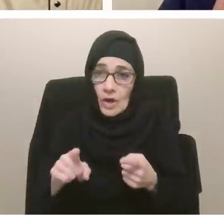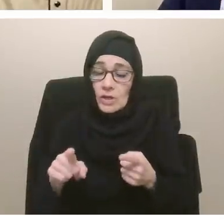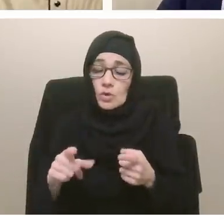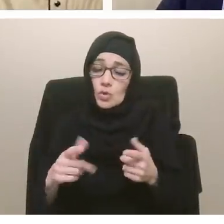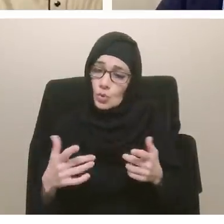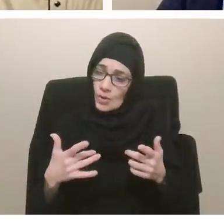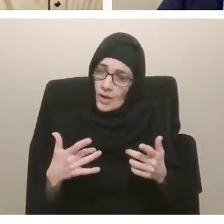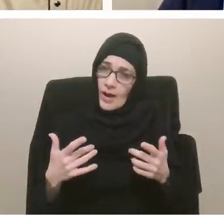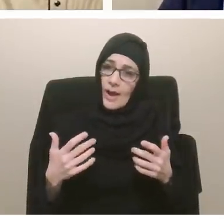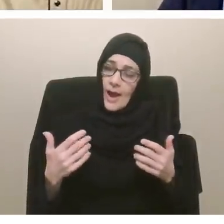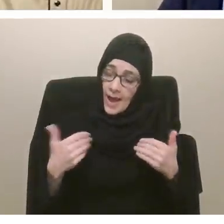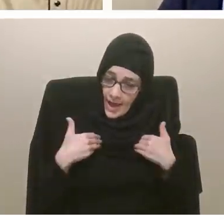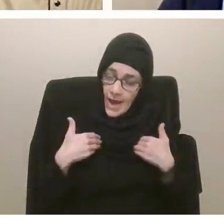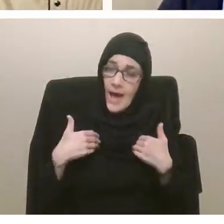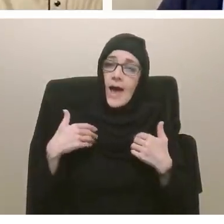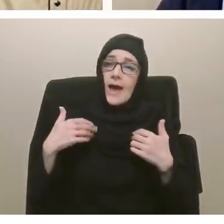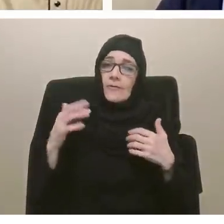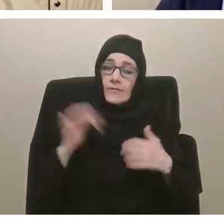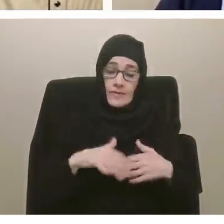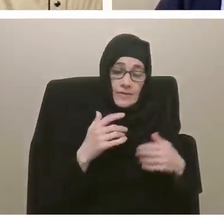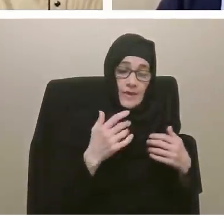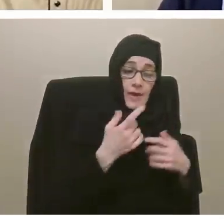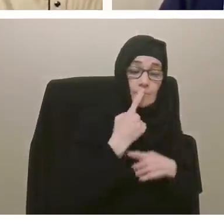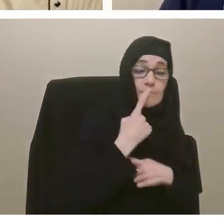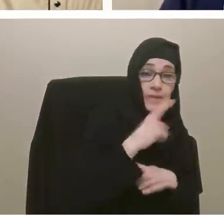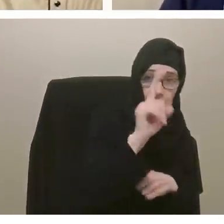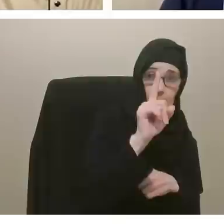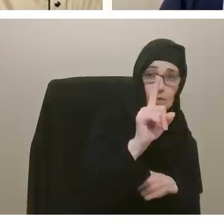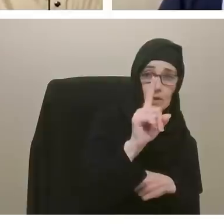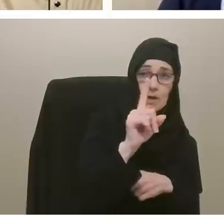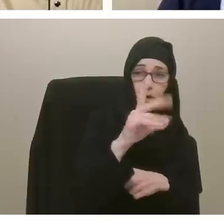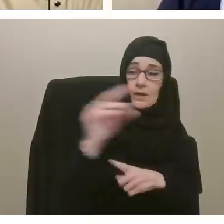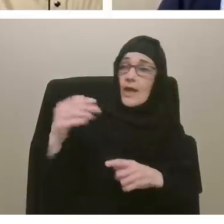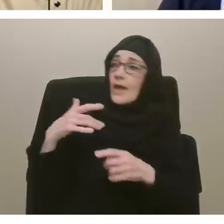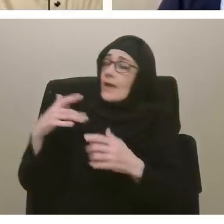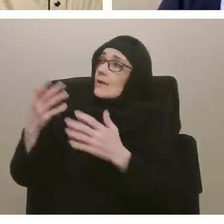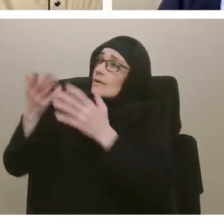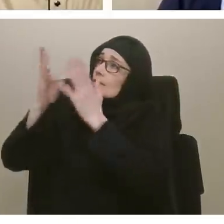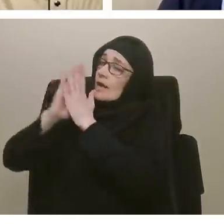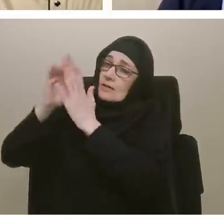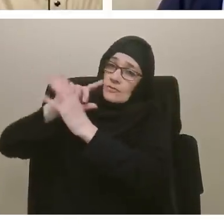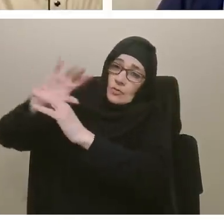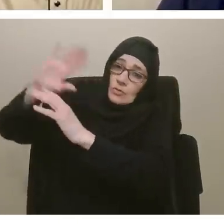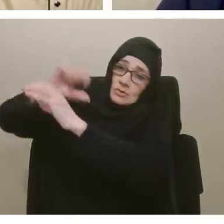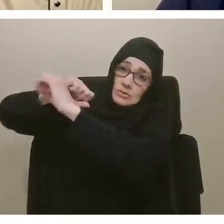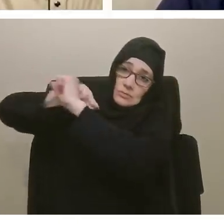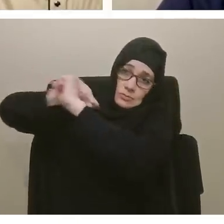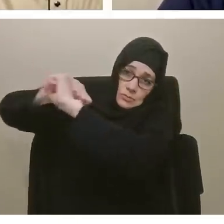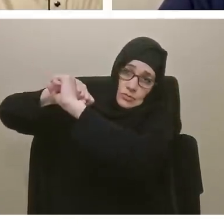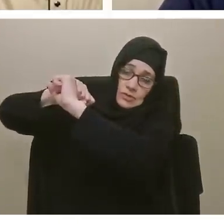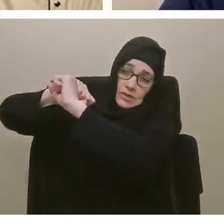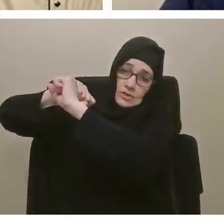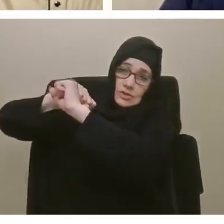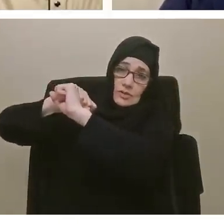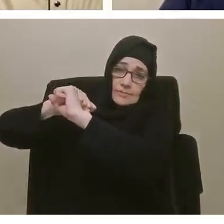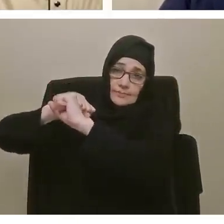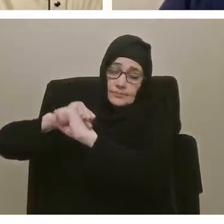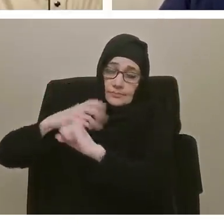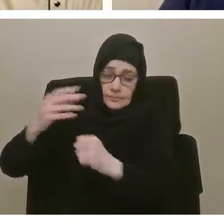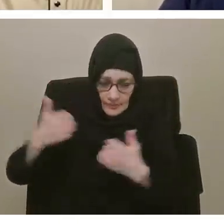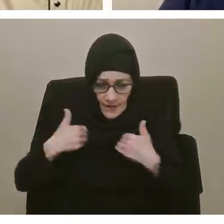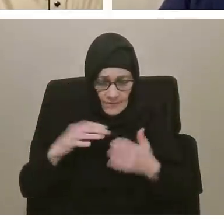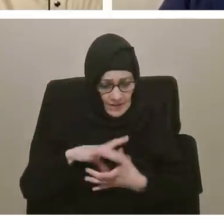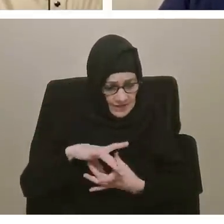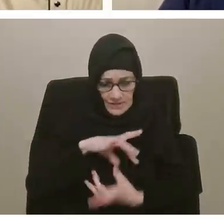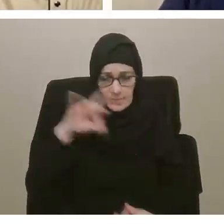divine refuge and inwardly with the basmala as a spirit that's driving you, I believe that, you know, we can soar through this